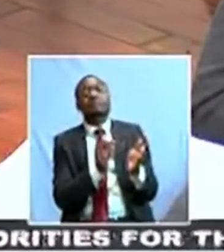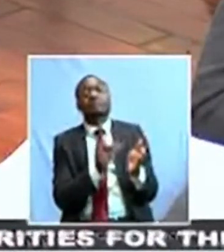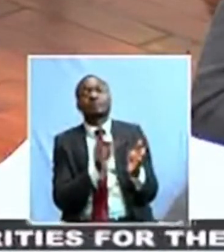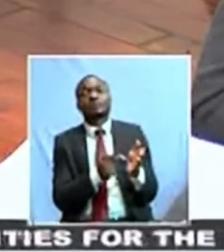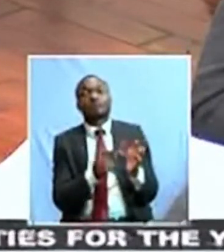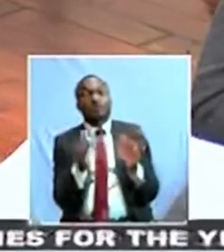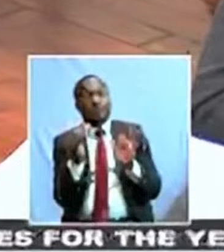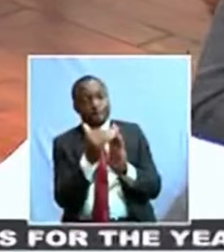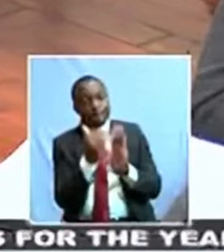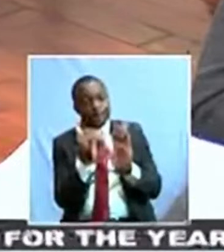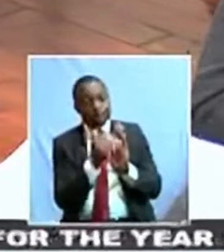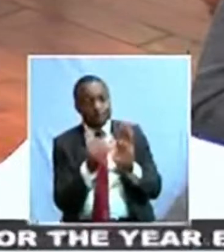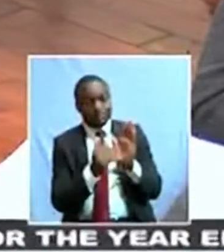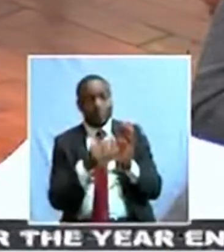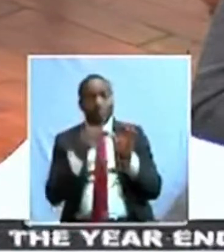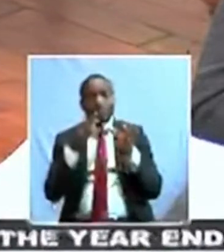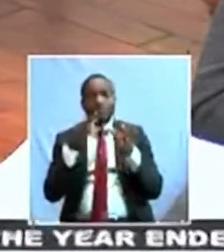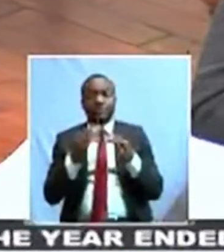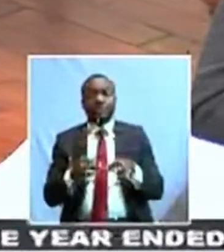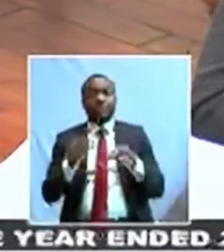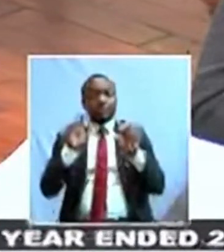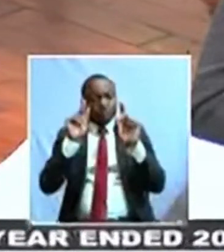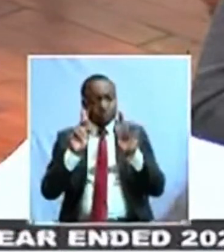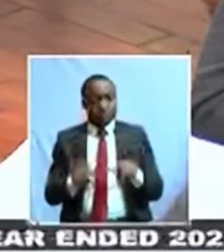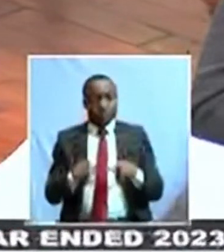the list if it was a personal property?